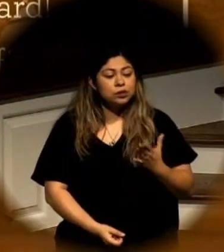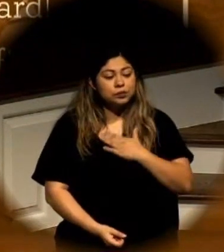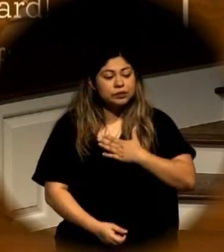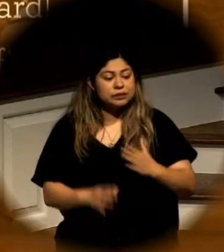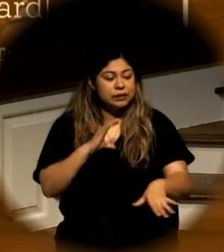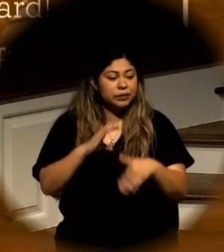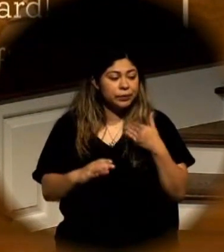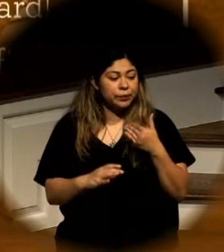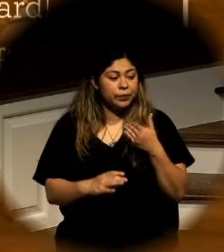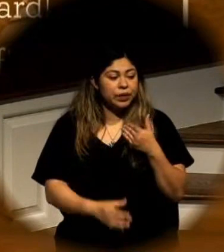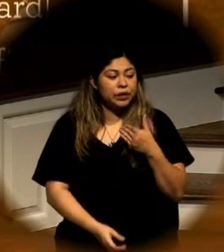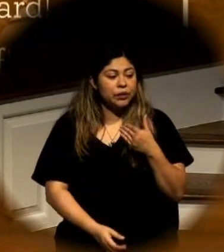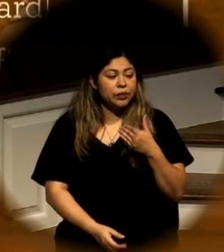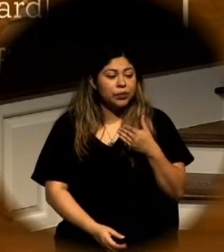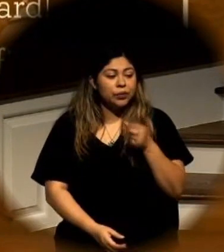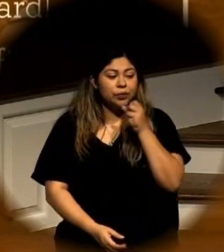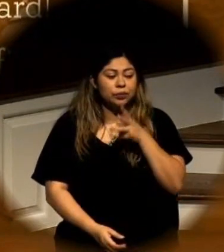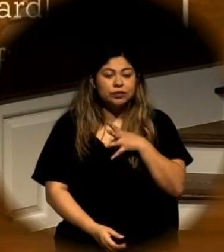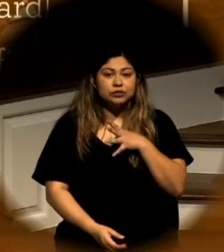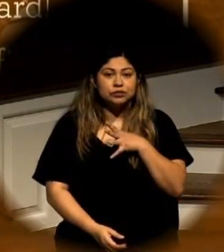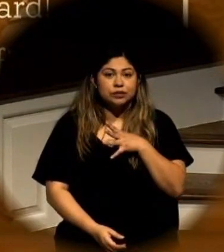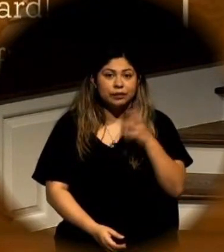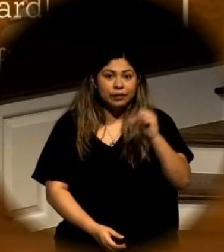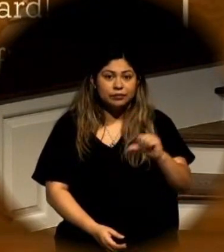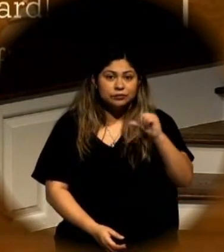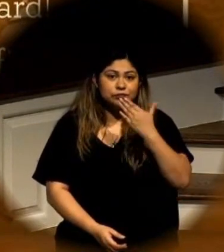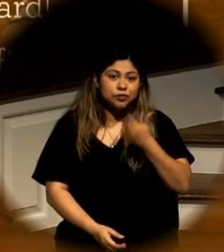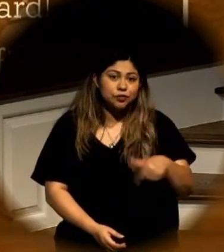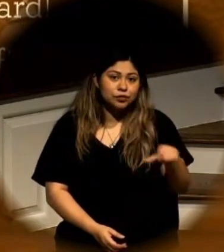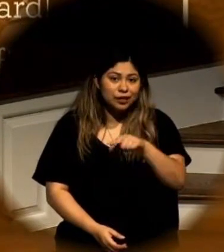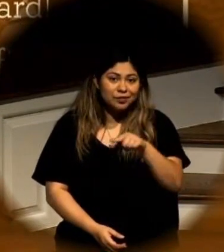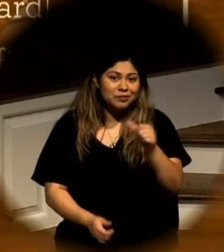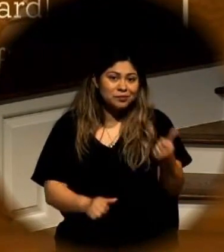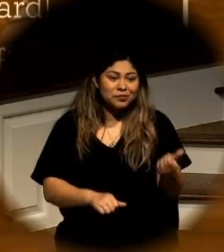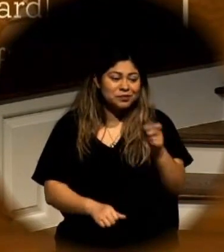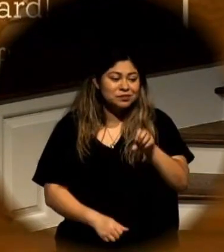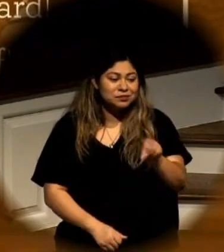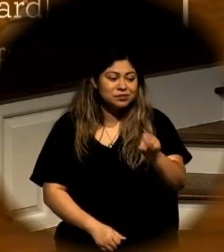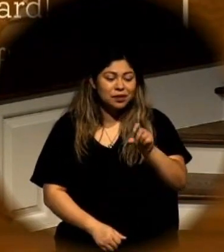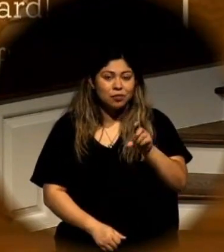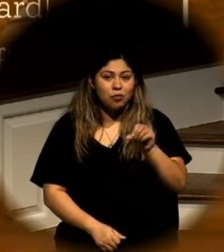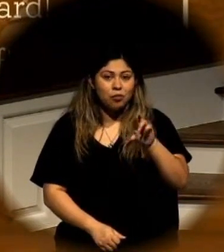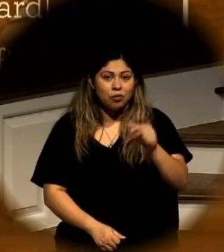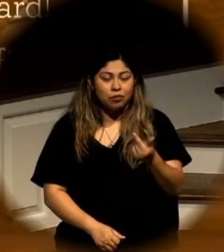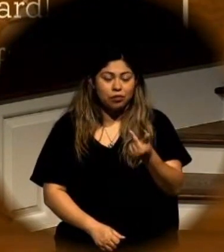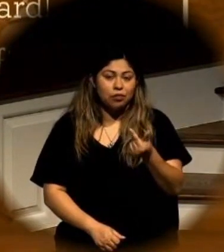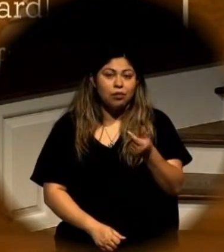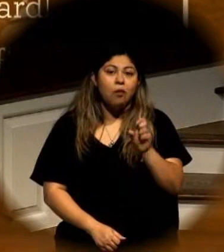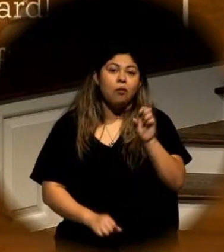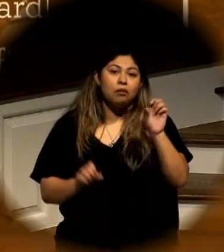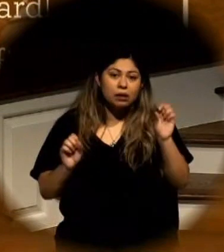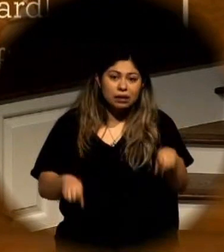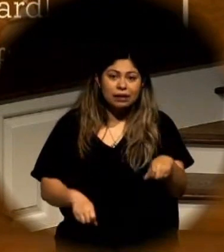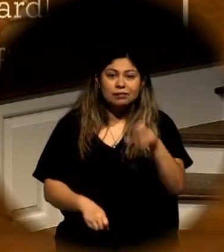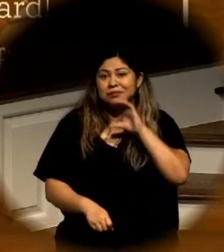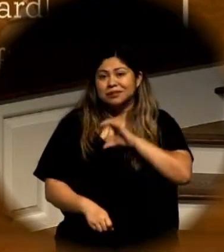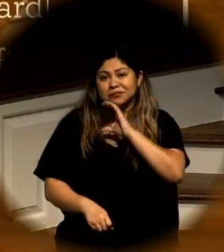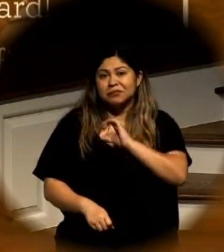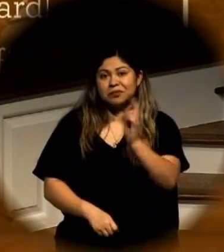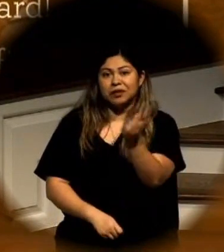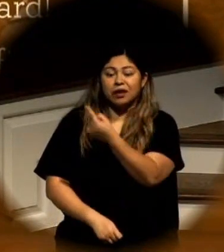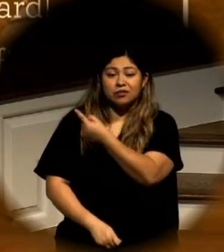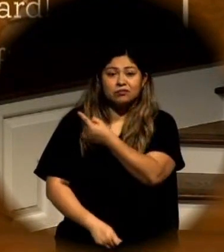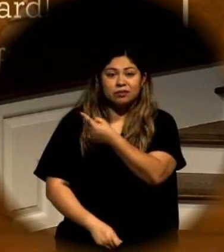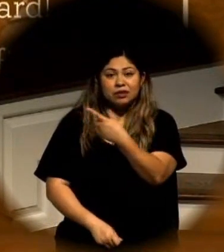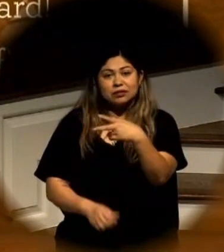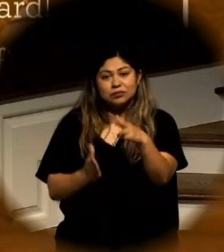women@sugarlandbaptist.org or go to the Women's Ministry table in the Trinity Cafe after the worship service. Register soon. The deadline is Wednesday, October